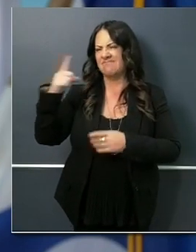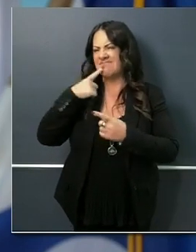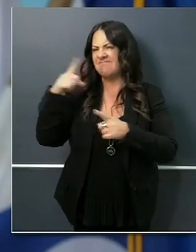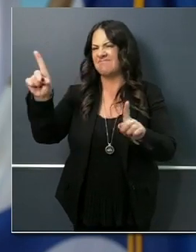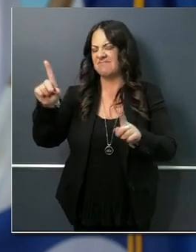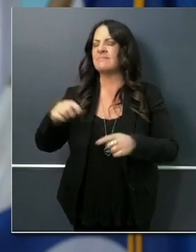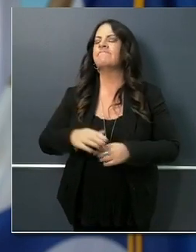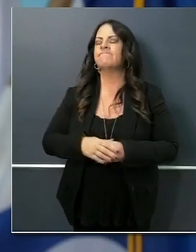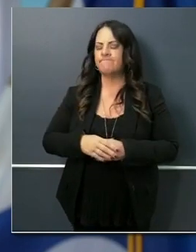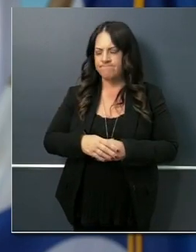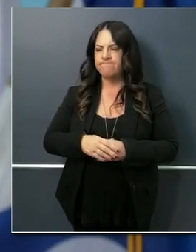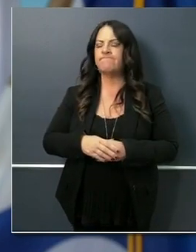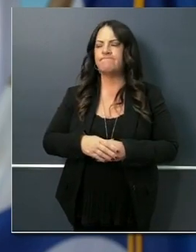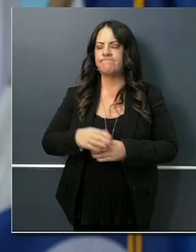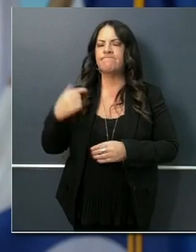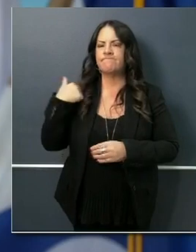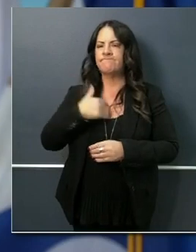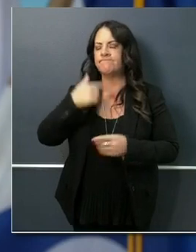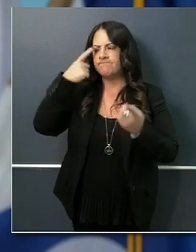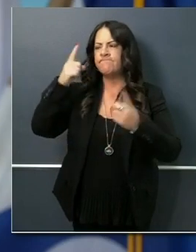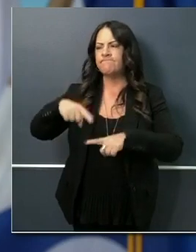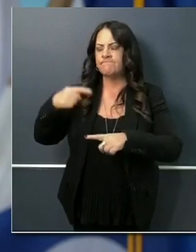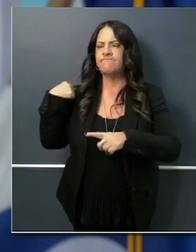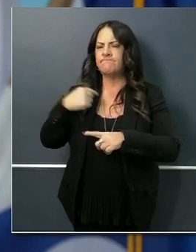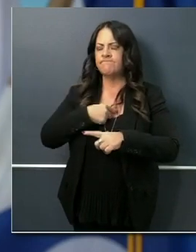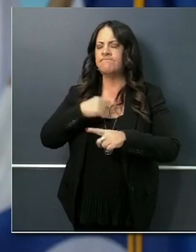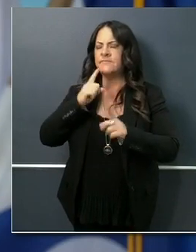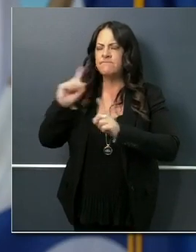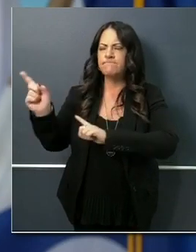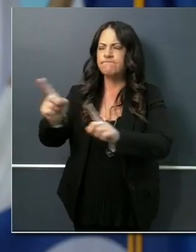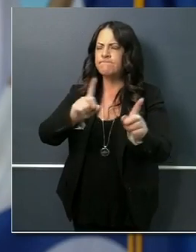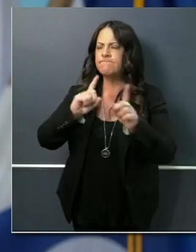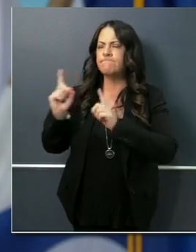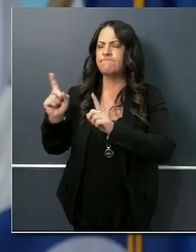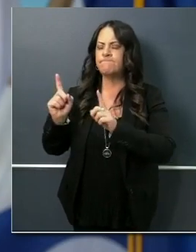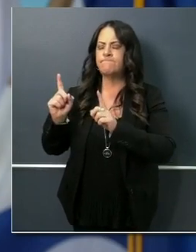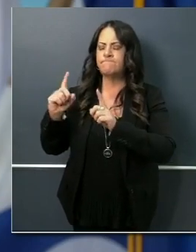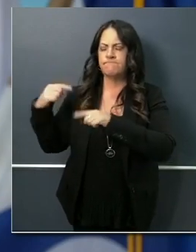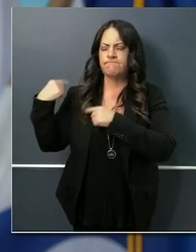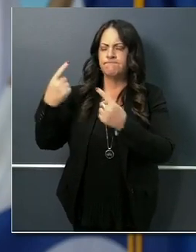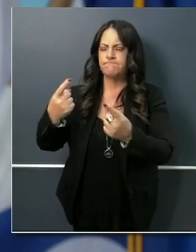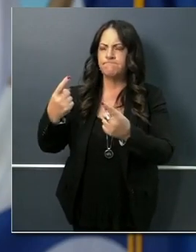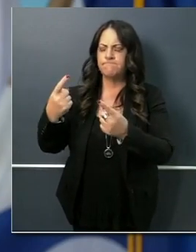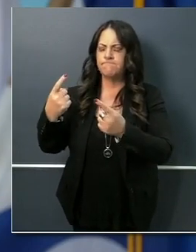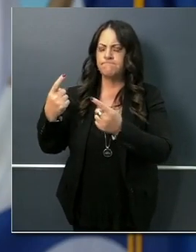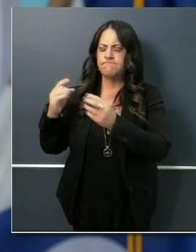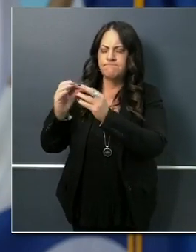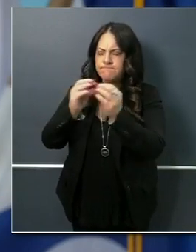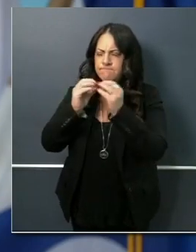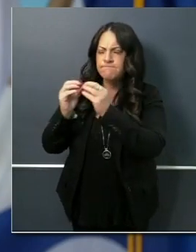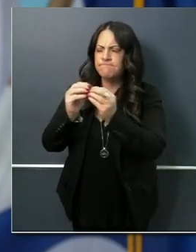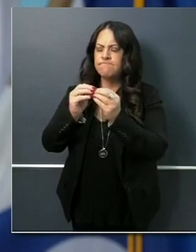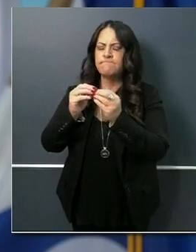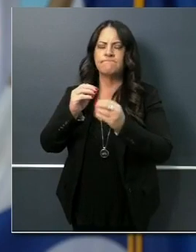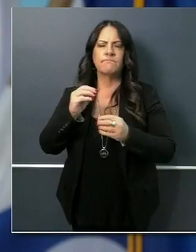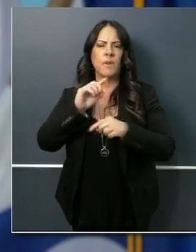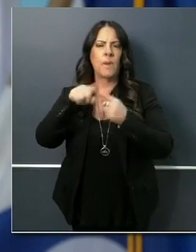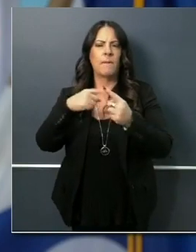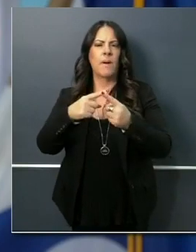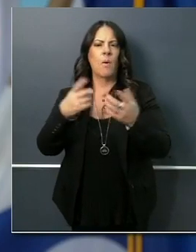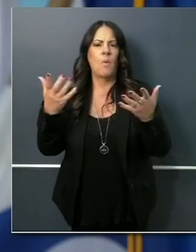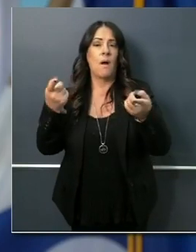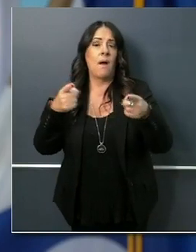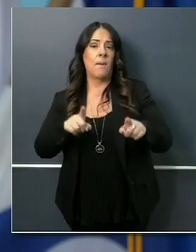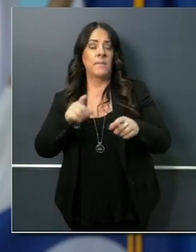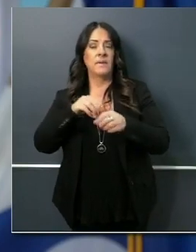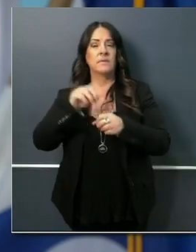to socialize conversations we've been having over the course of many days, in the case of the Oregon and Washington